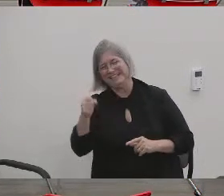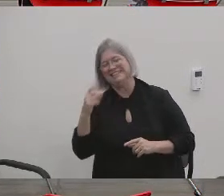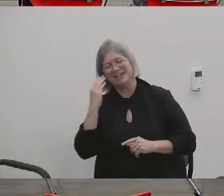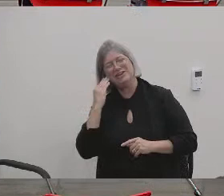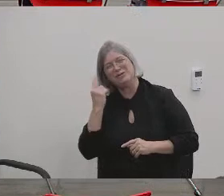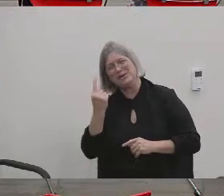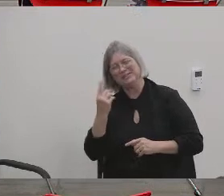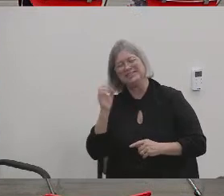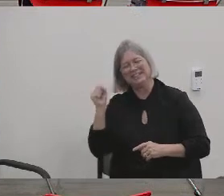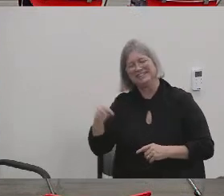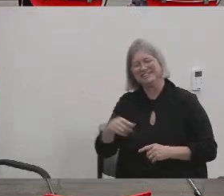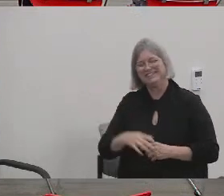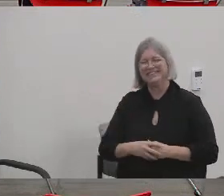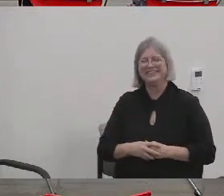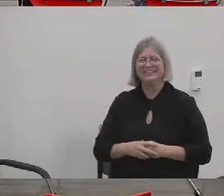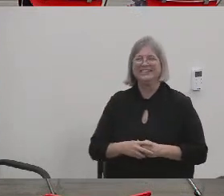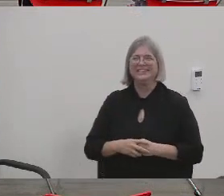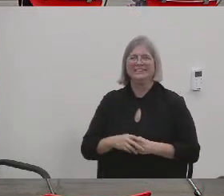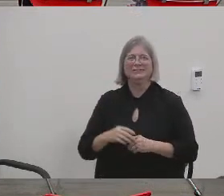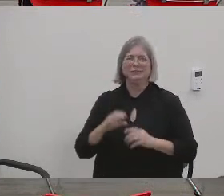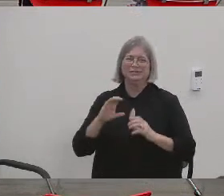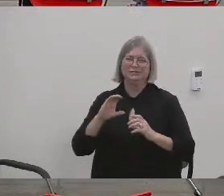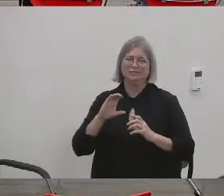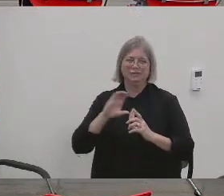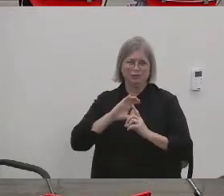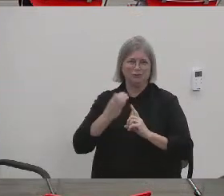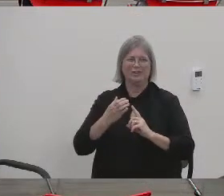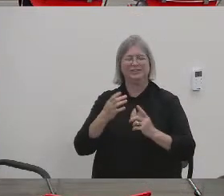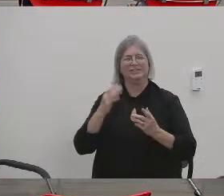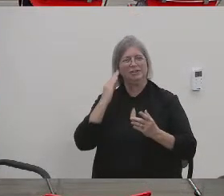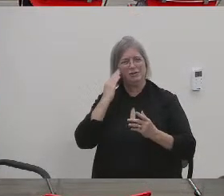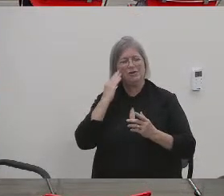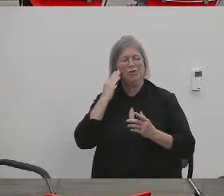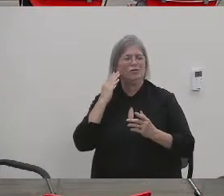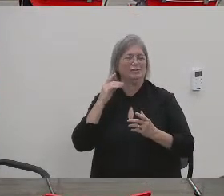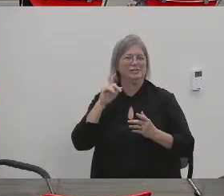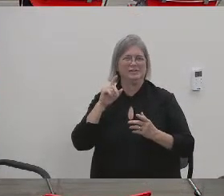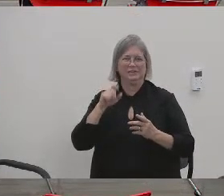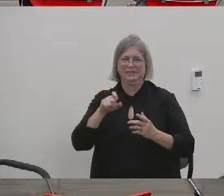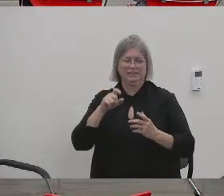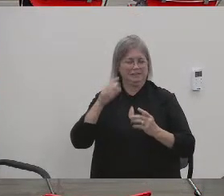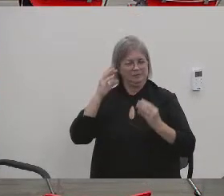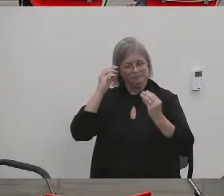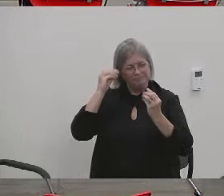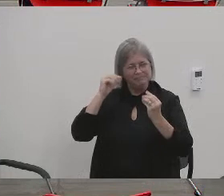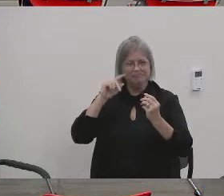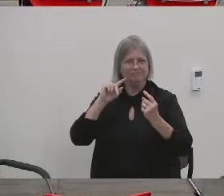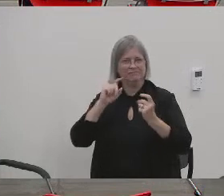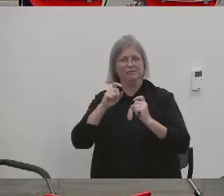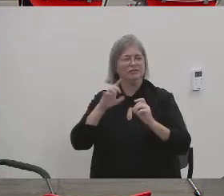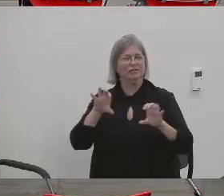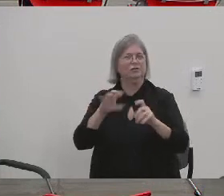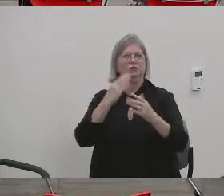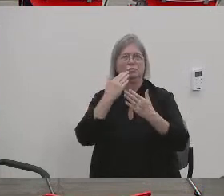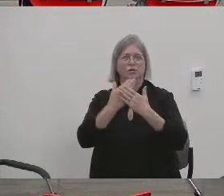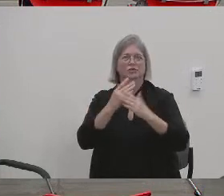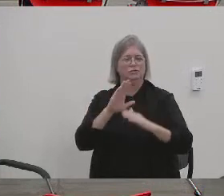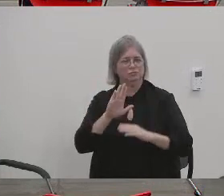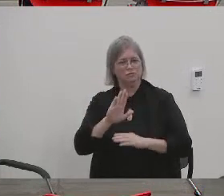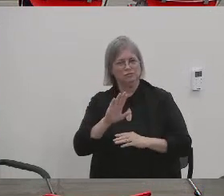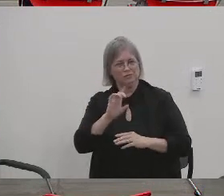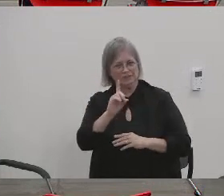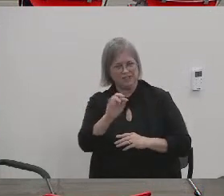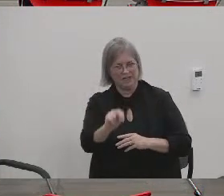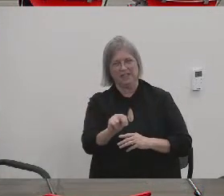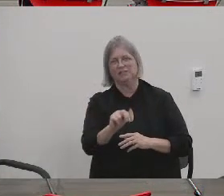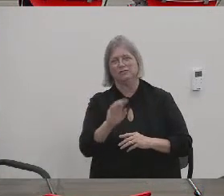But, for the circumstances we're under, I thought it went really, really well. Congratulations to Dan and your team and everybody that put